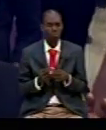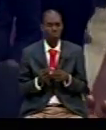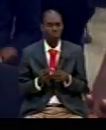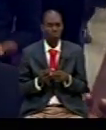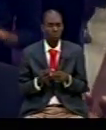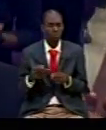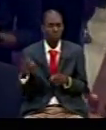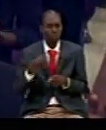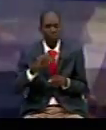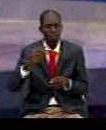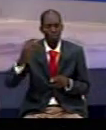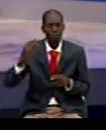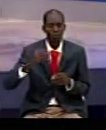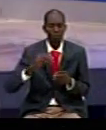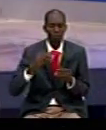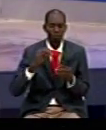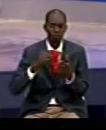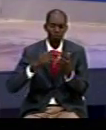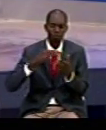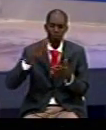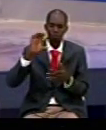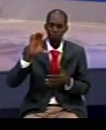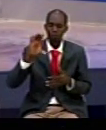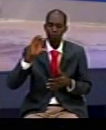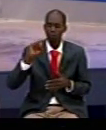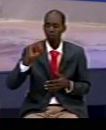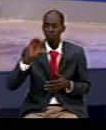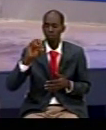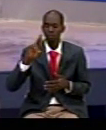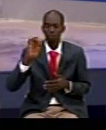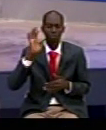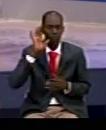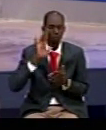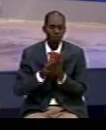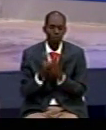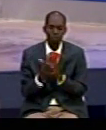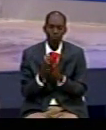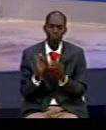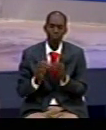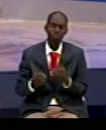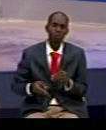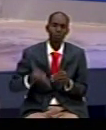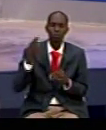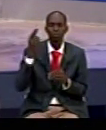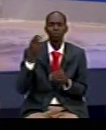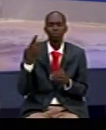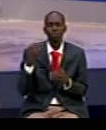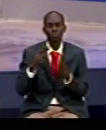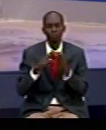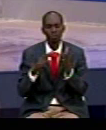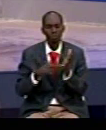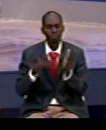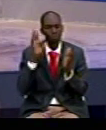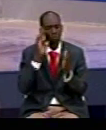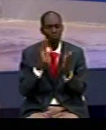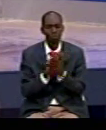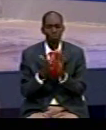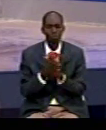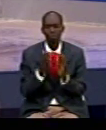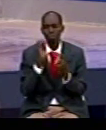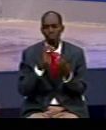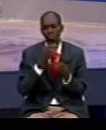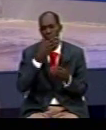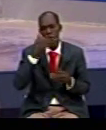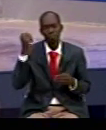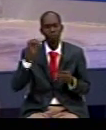will come higher. Their results will come higher. I pray for anyone that